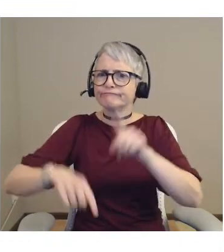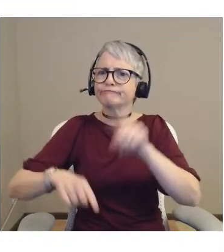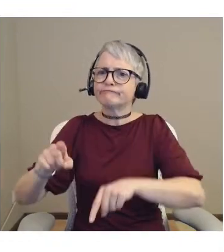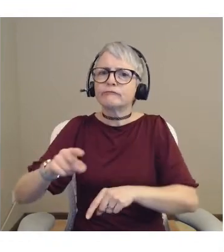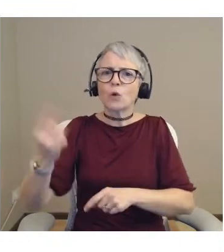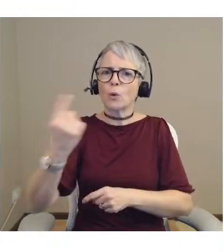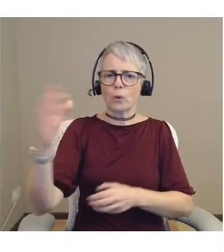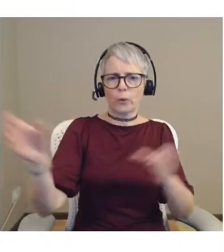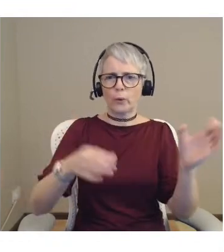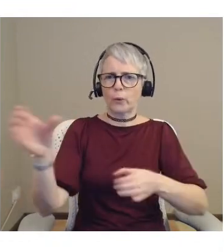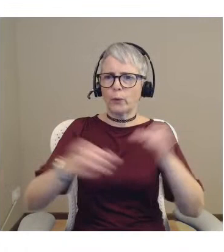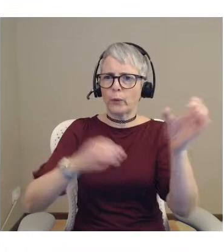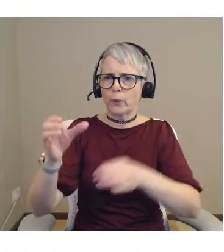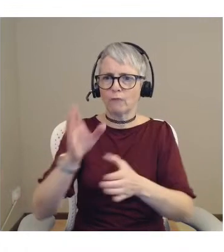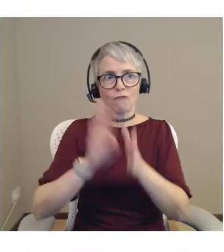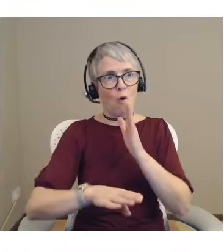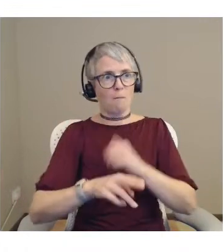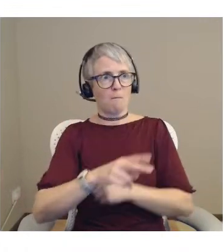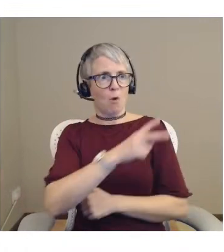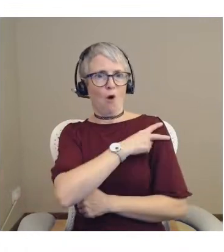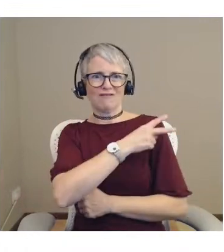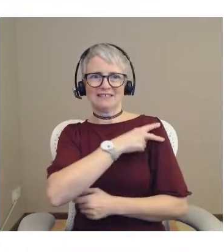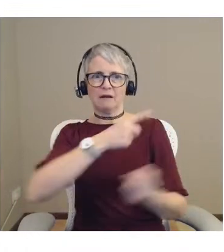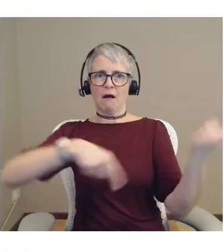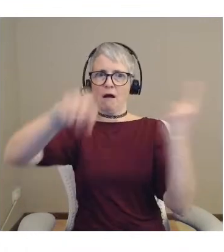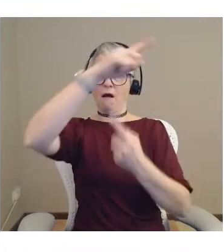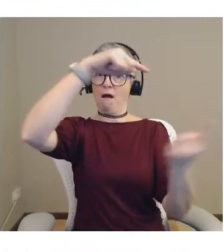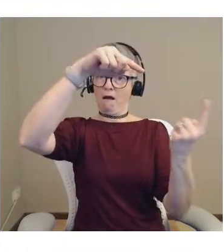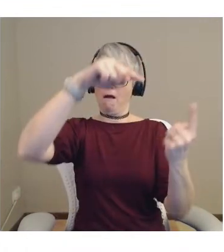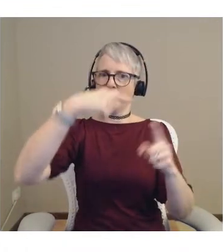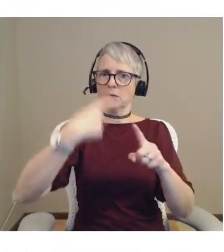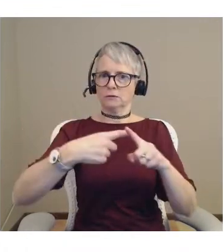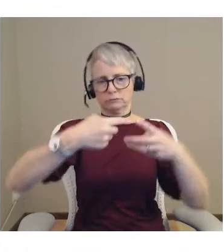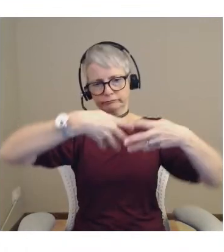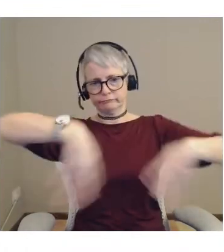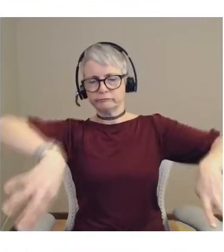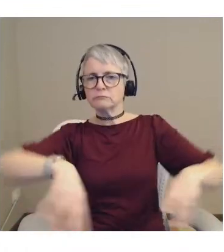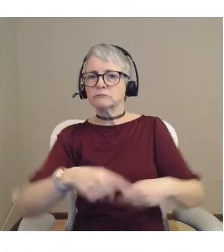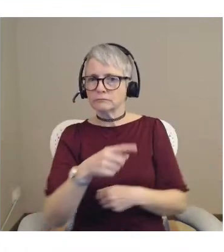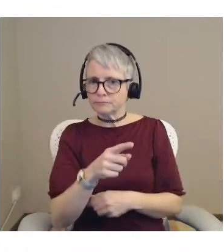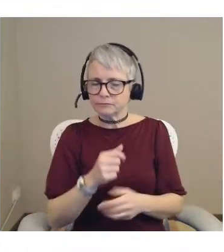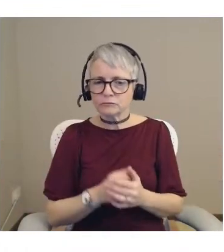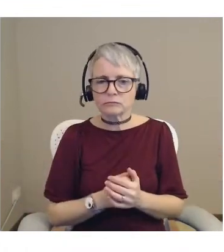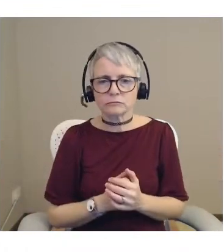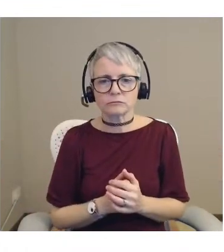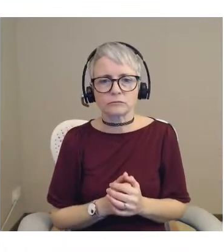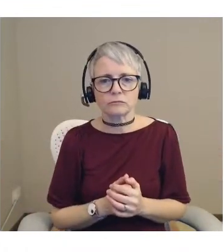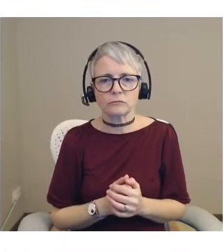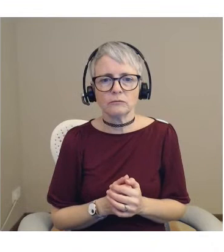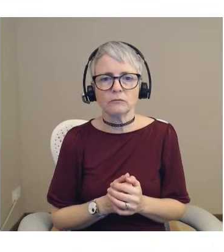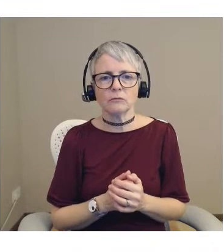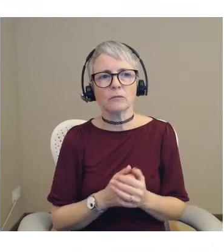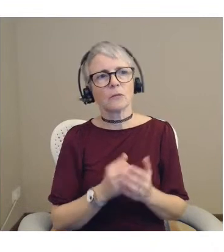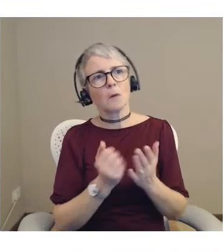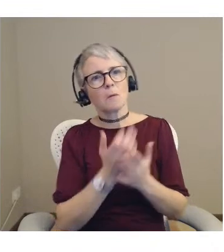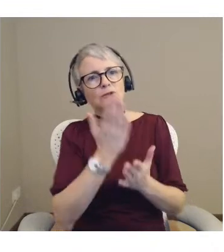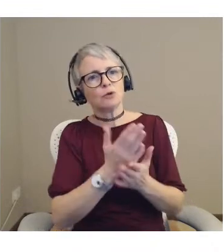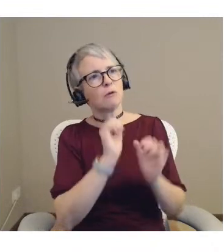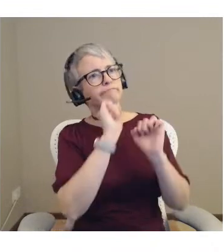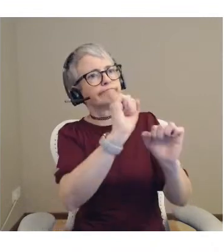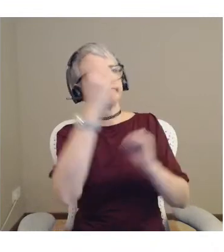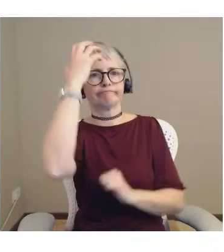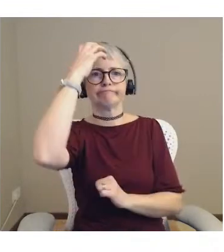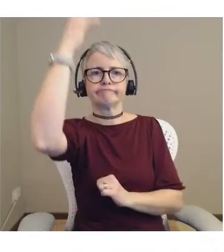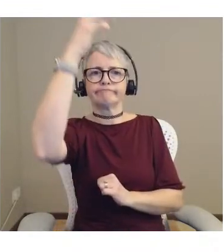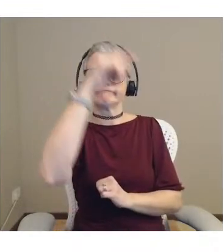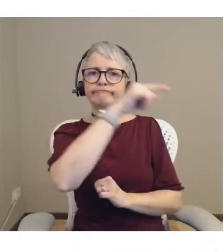officials, and also to ensure that the EU itself, so the EU institutions, comply with